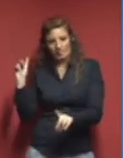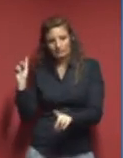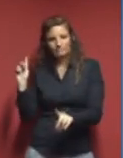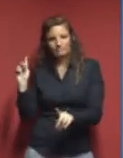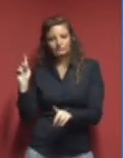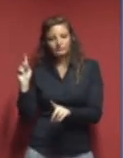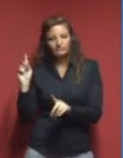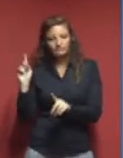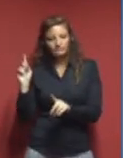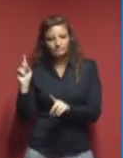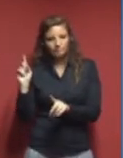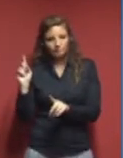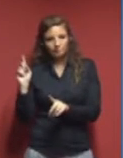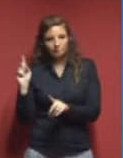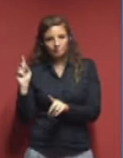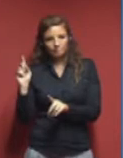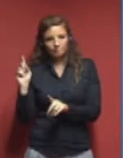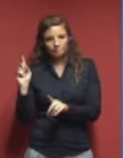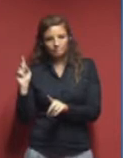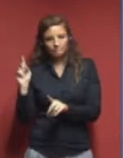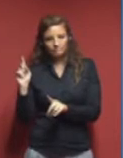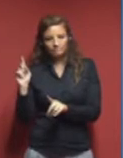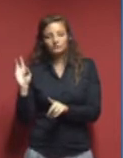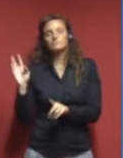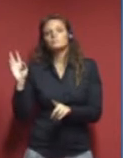CMU, Beyond AO,